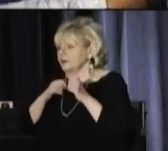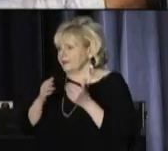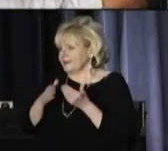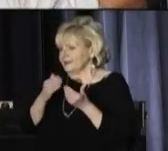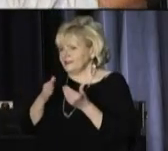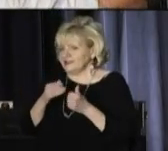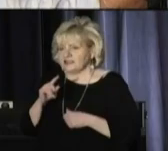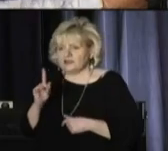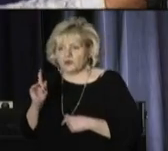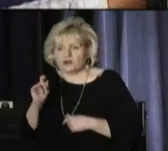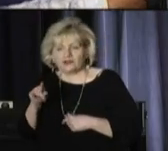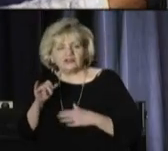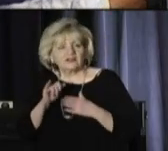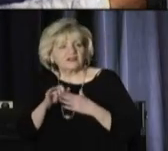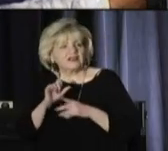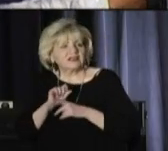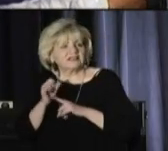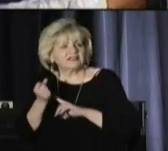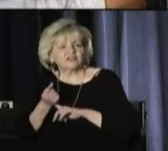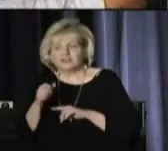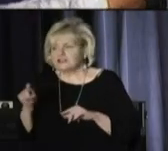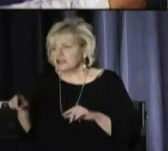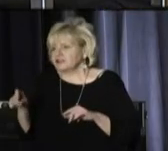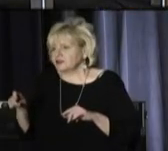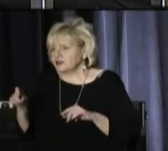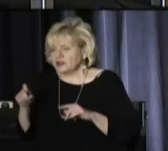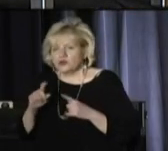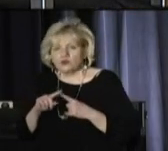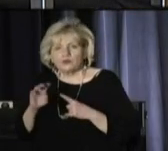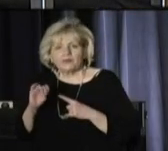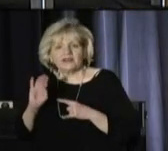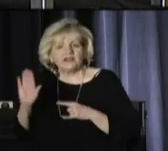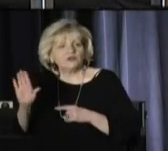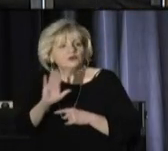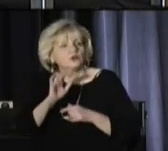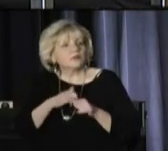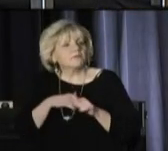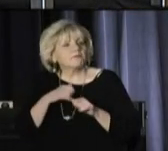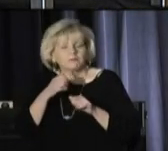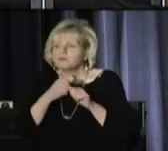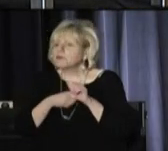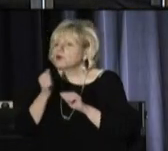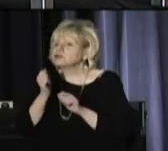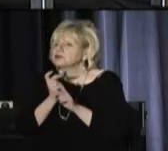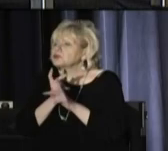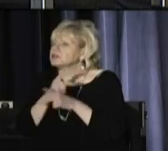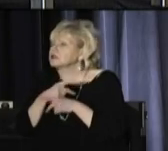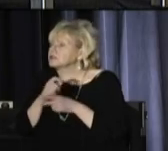conditions necessary for you to be your like most productive, writerly